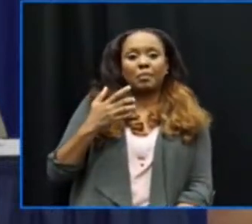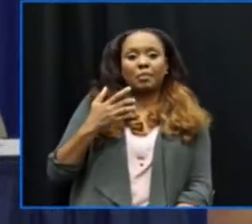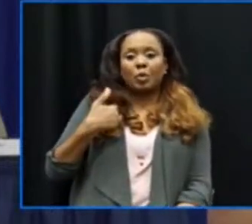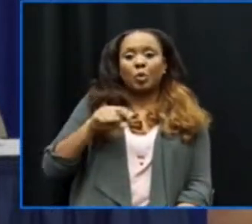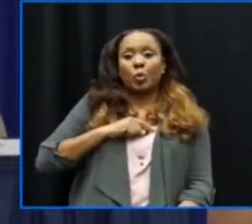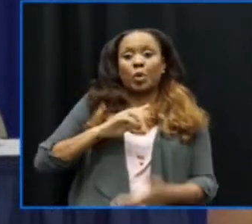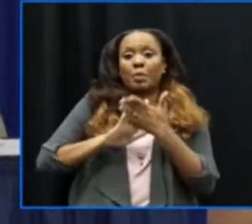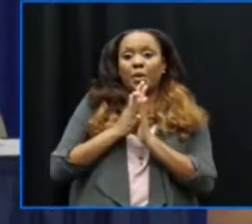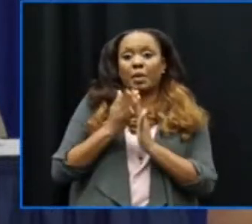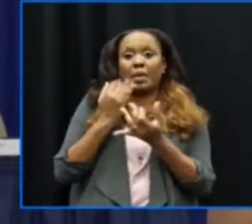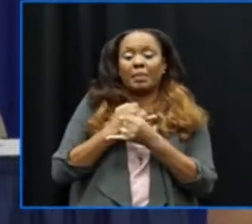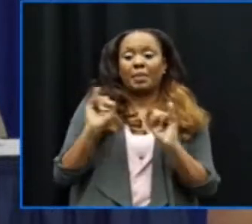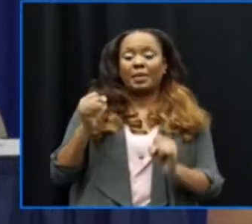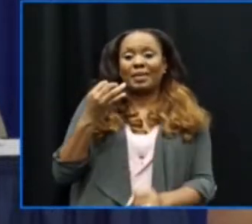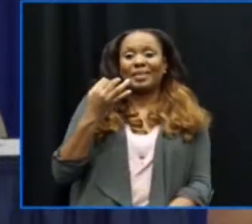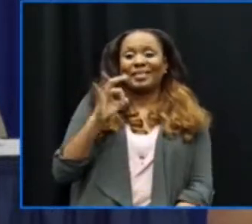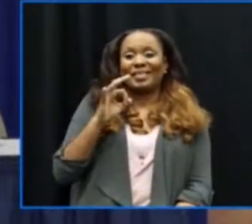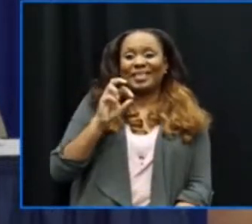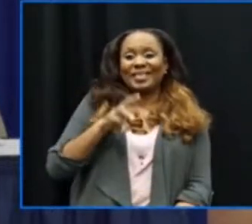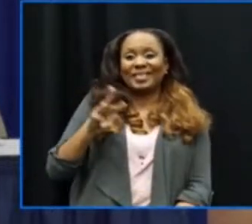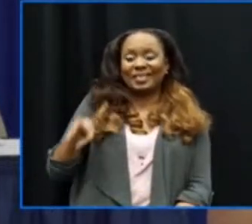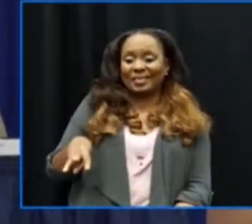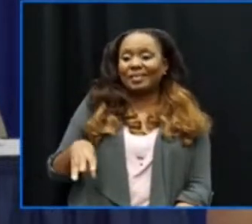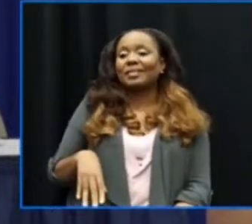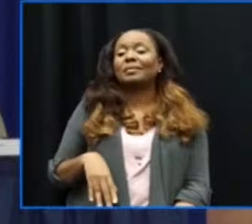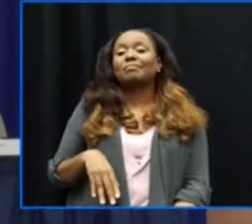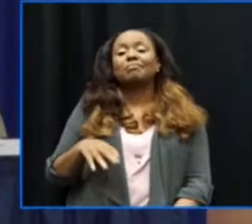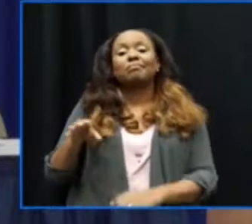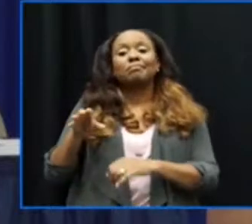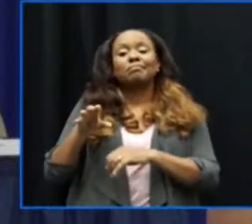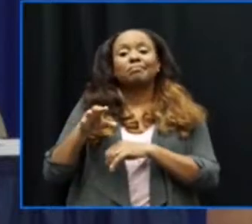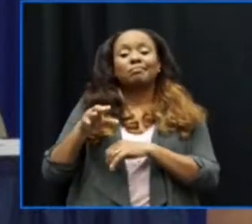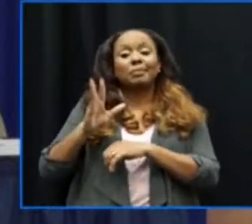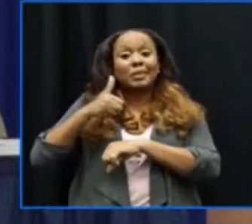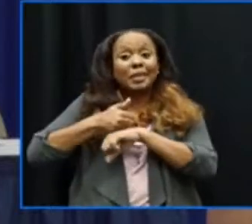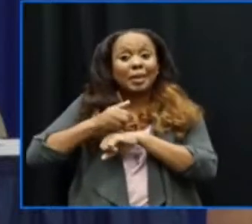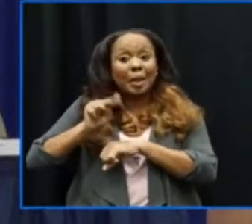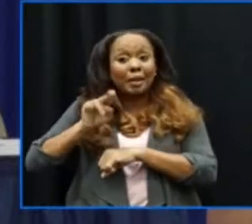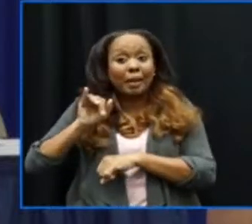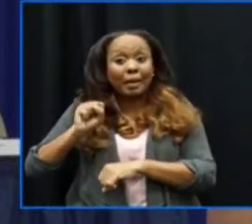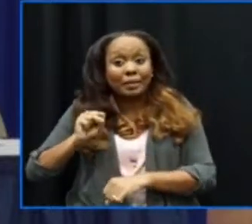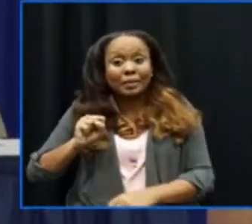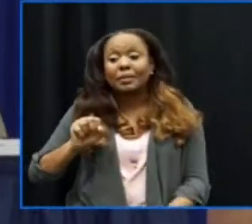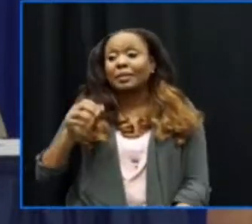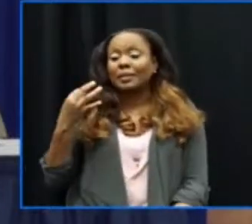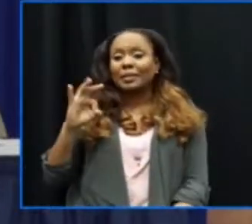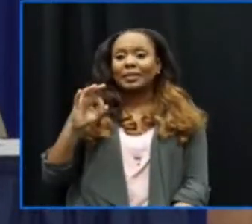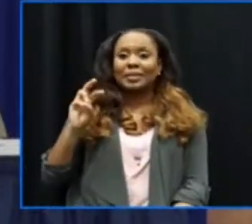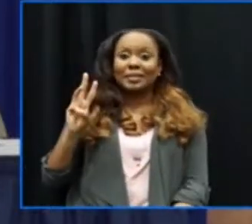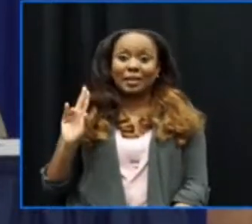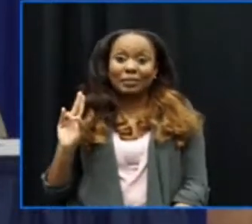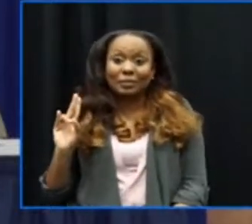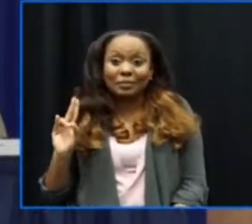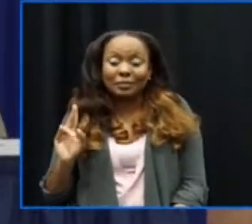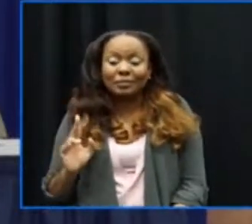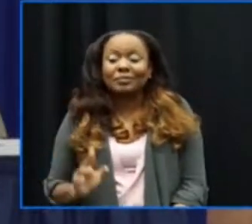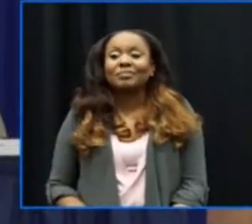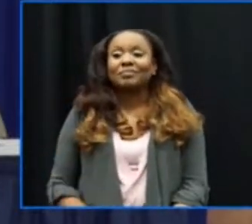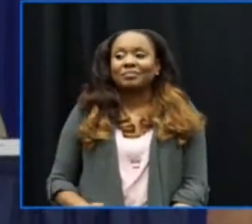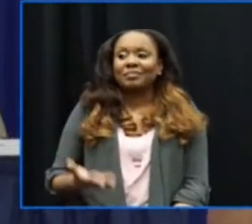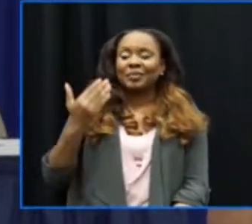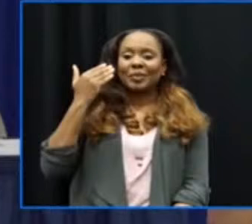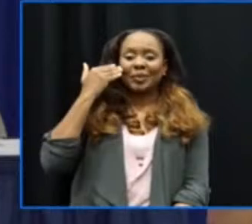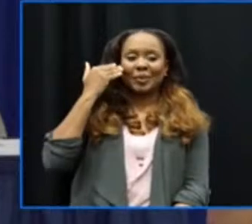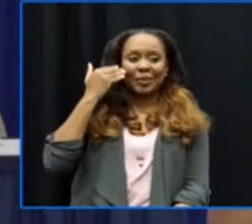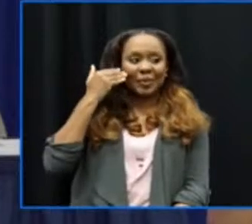independence. And the fact that we are discussing this and the need for reform, and as my counterpart